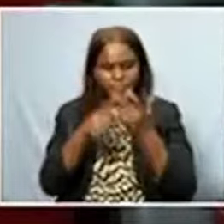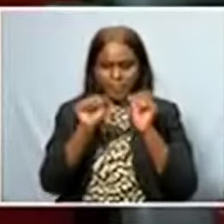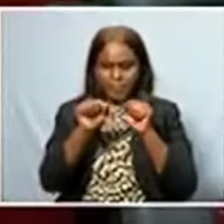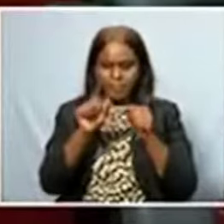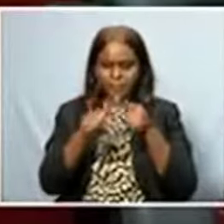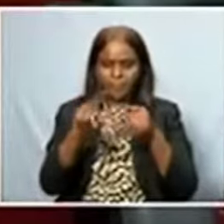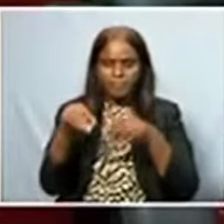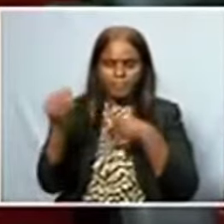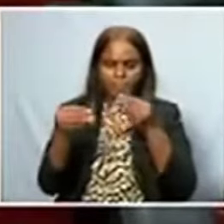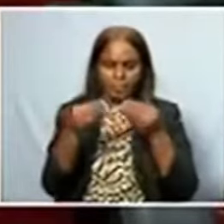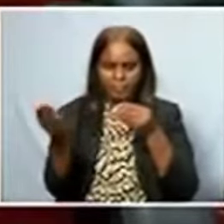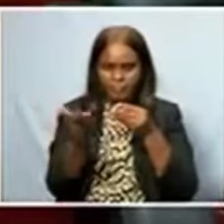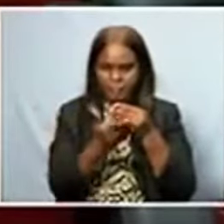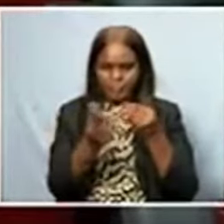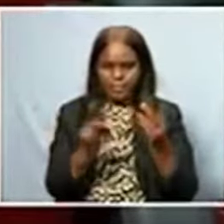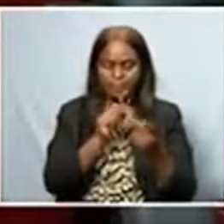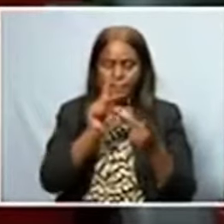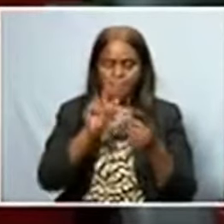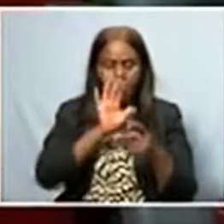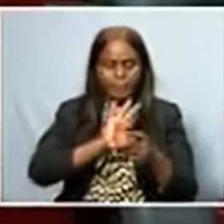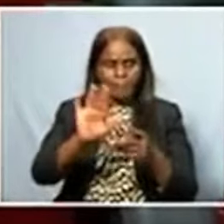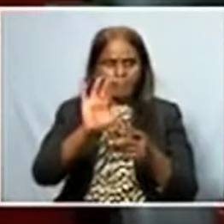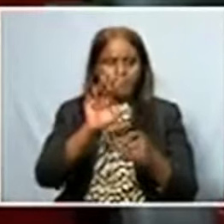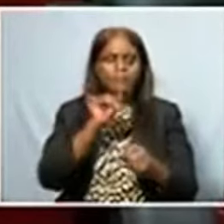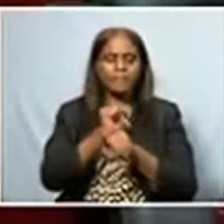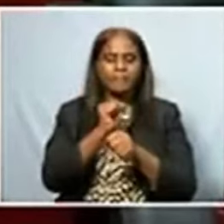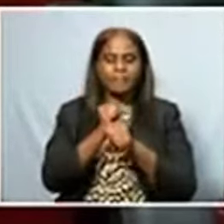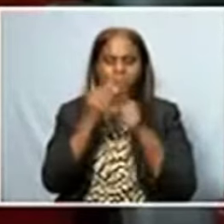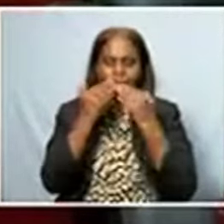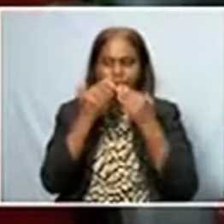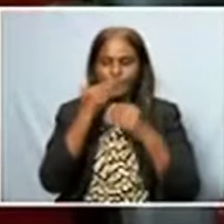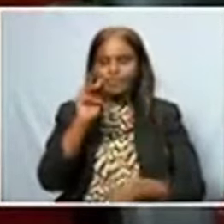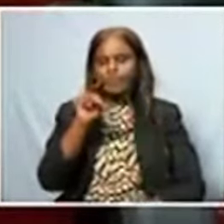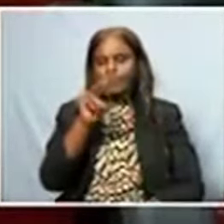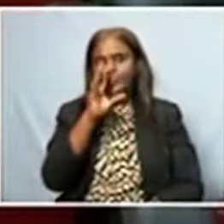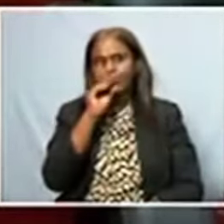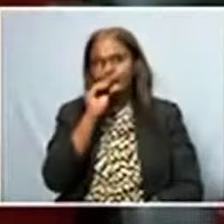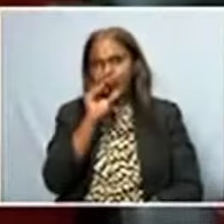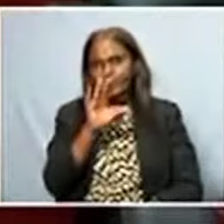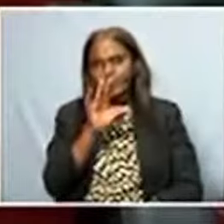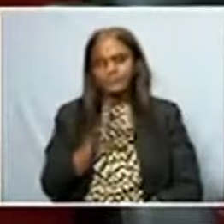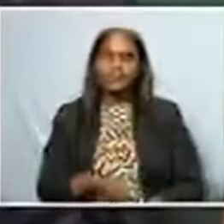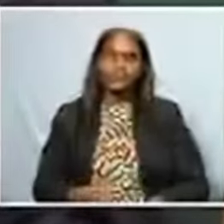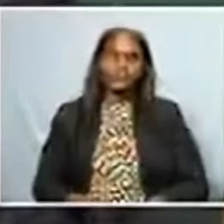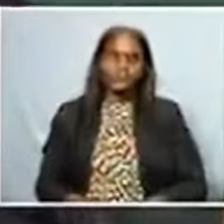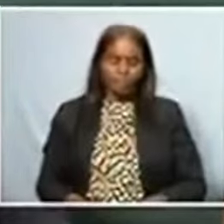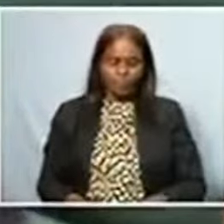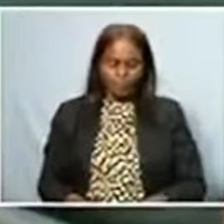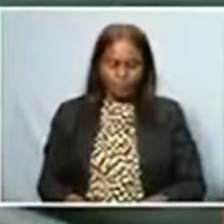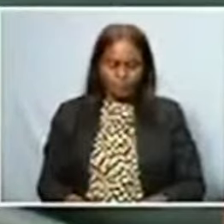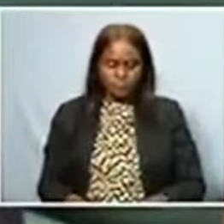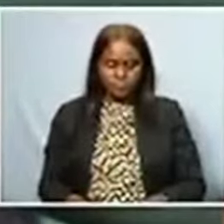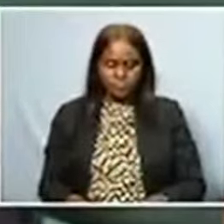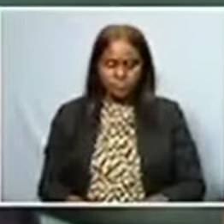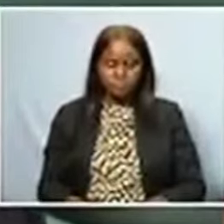to deliver on its mandate. I thank you, Mr. Chairperson.